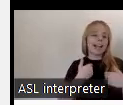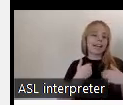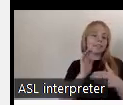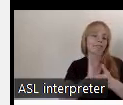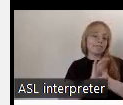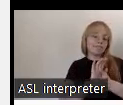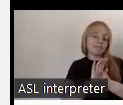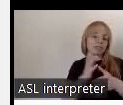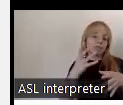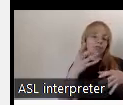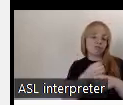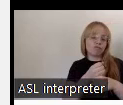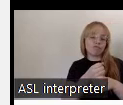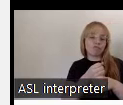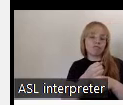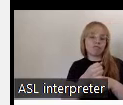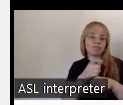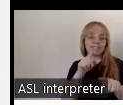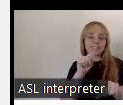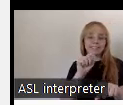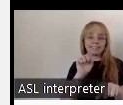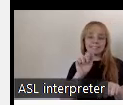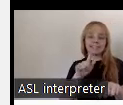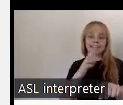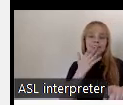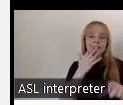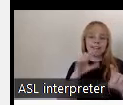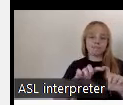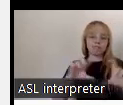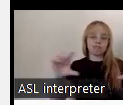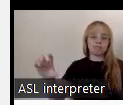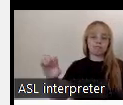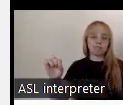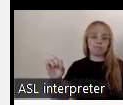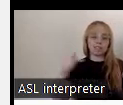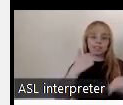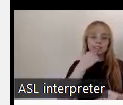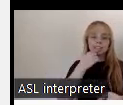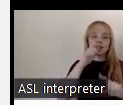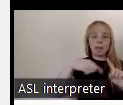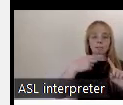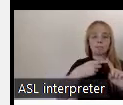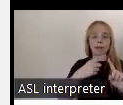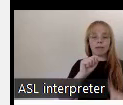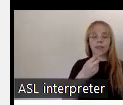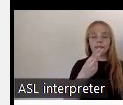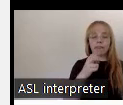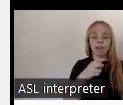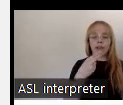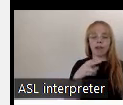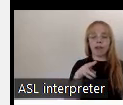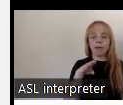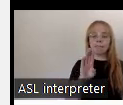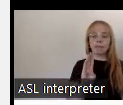in this teal colored banner, linked and entitled About the Hub. So that